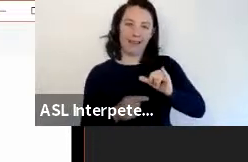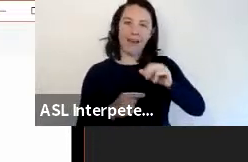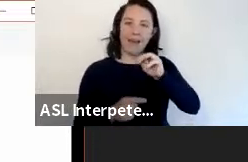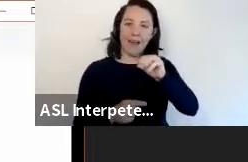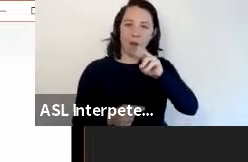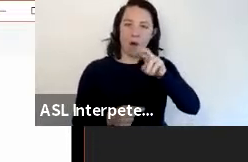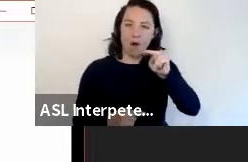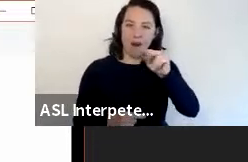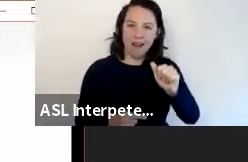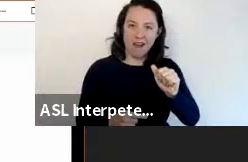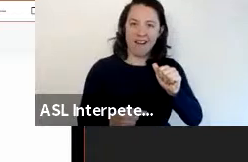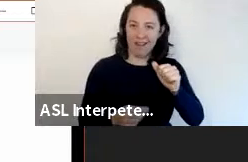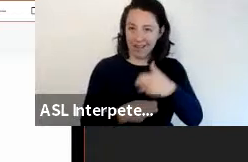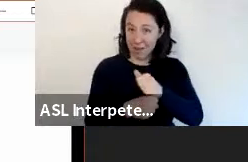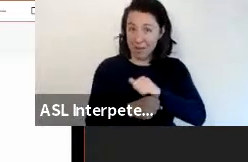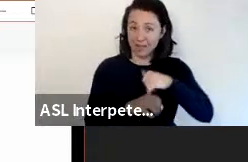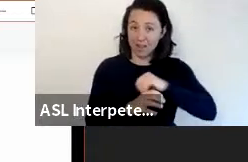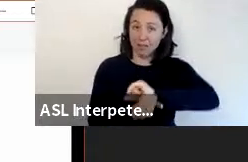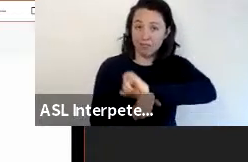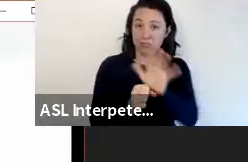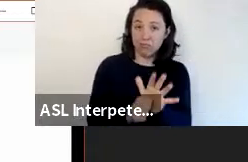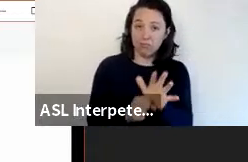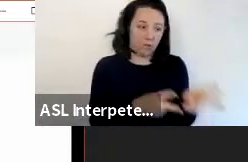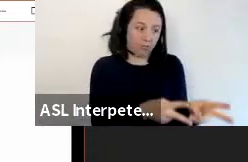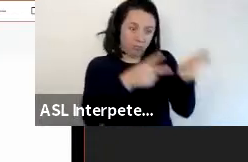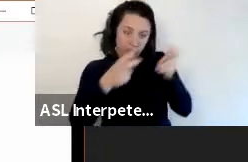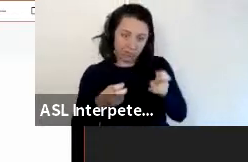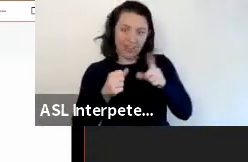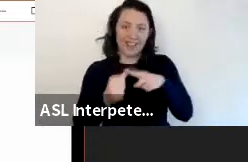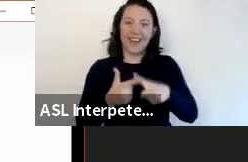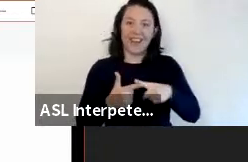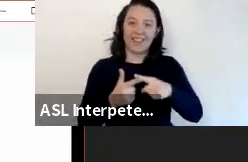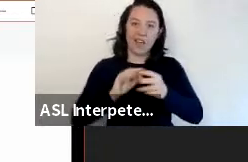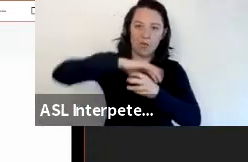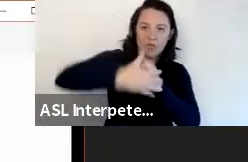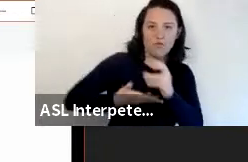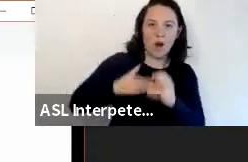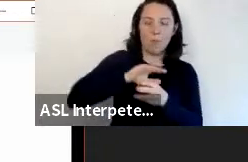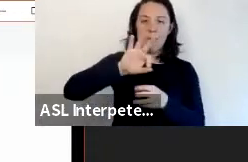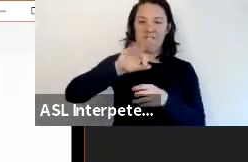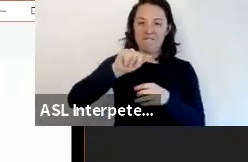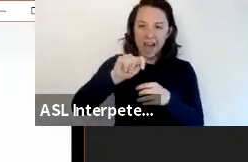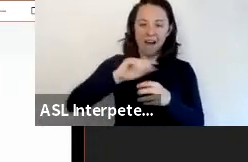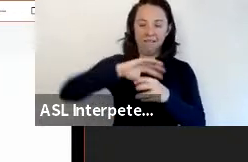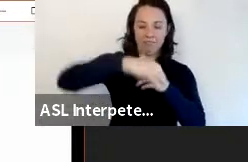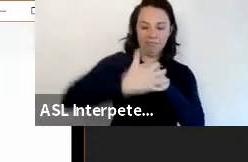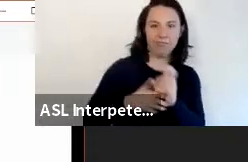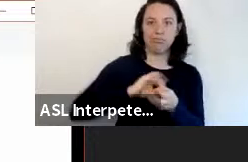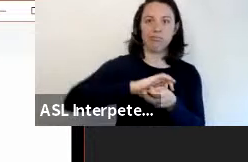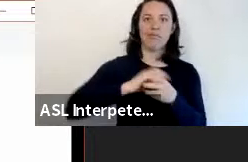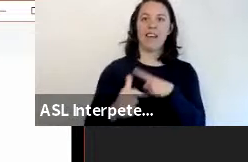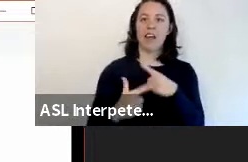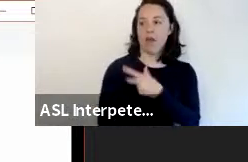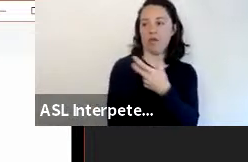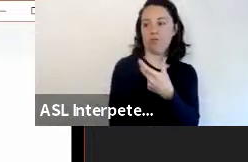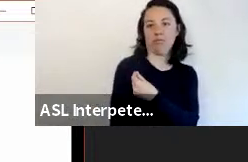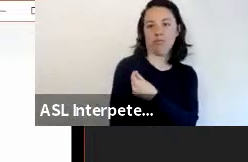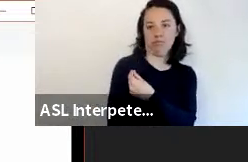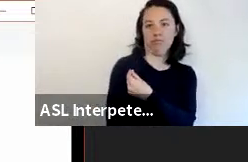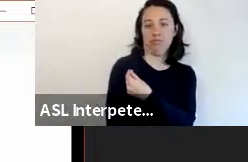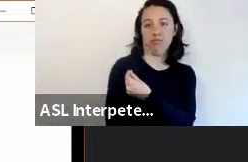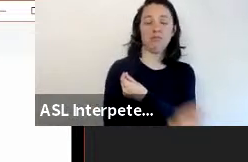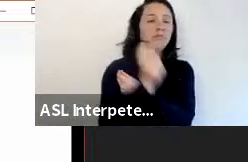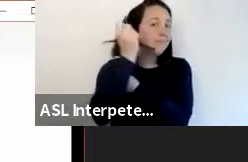And that's what you get when you're getting the vaccine, at least the mRNA vaccines. This technology is not